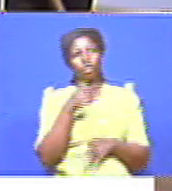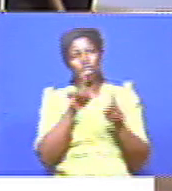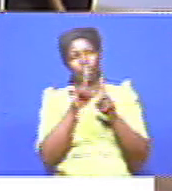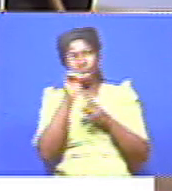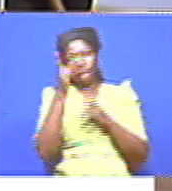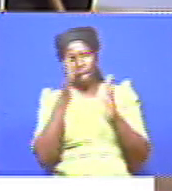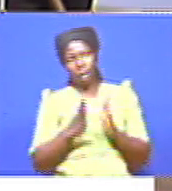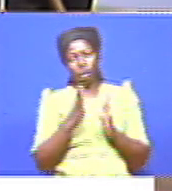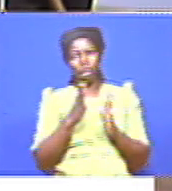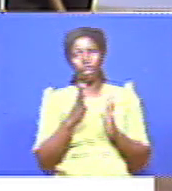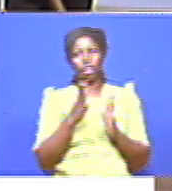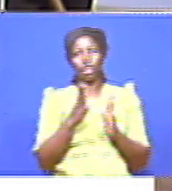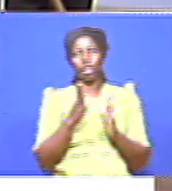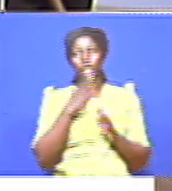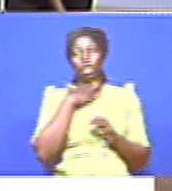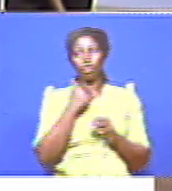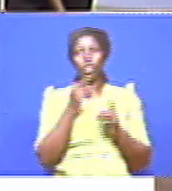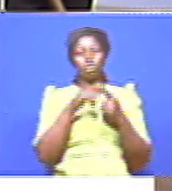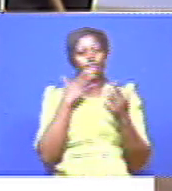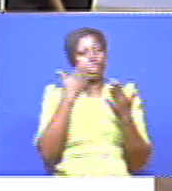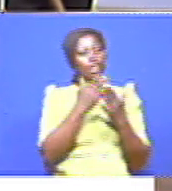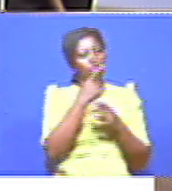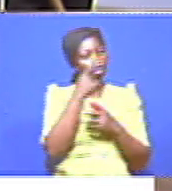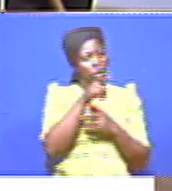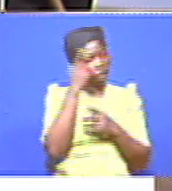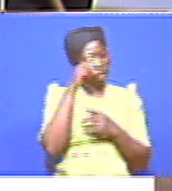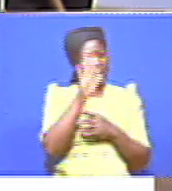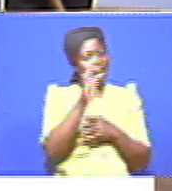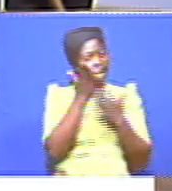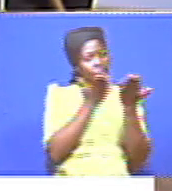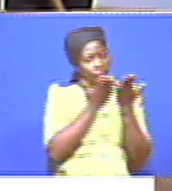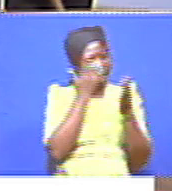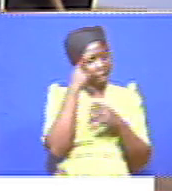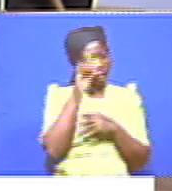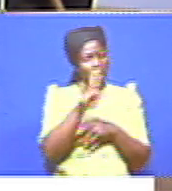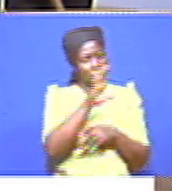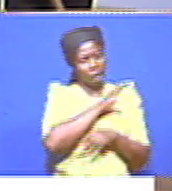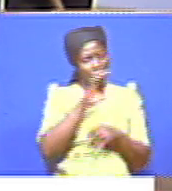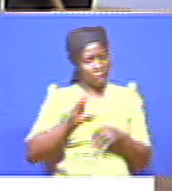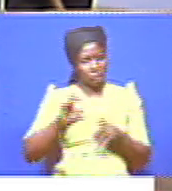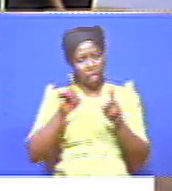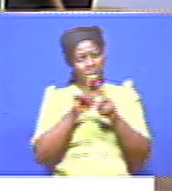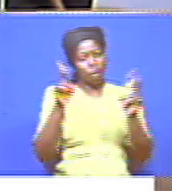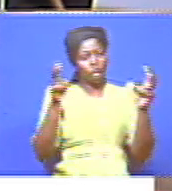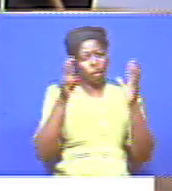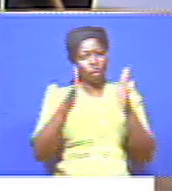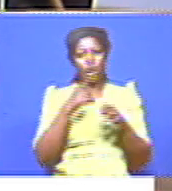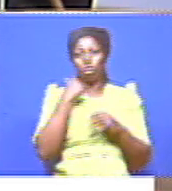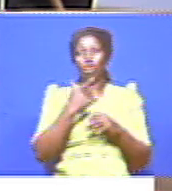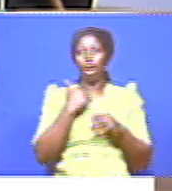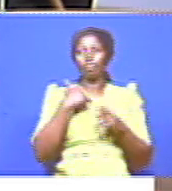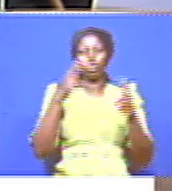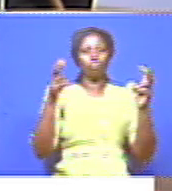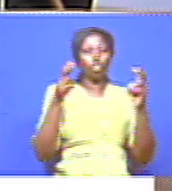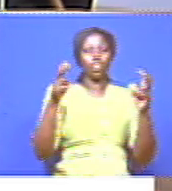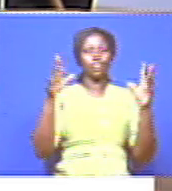this country, and I would like to thank you for your service and for the commission, and as well as our viewers who've been watching, who've been listening.